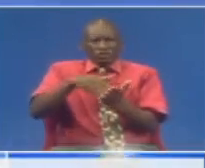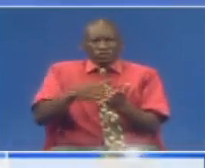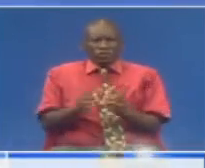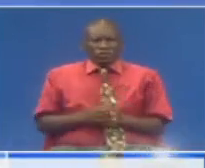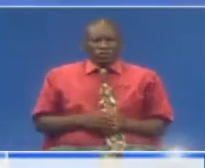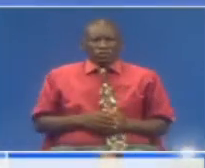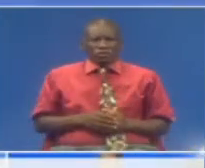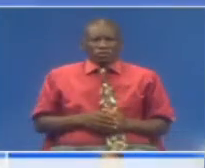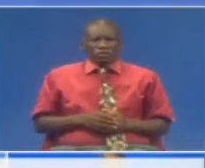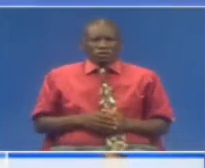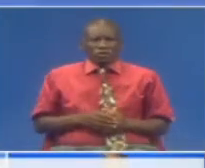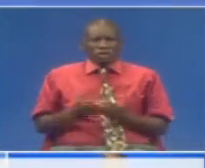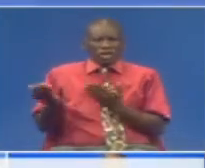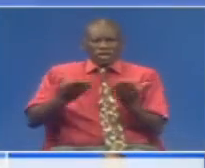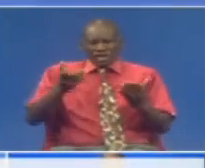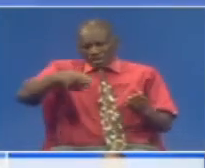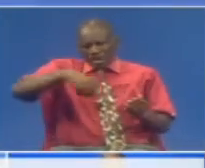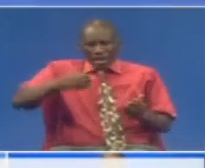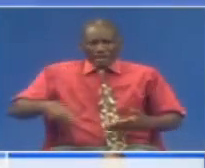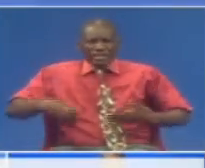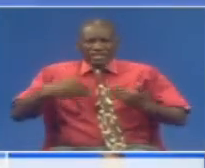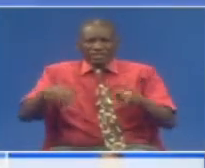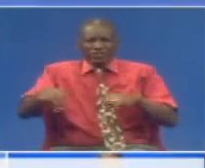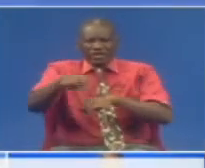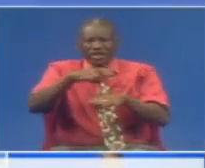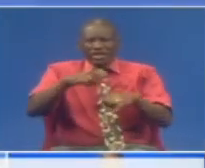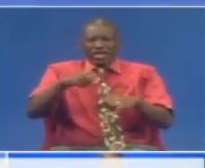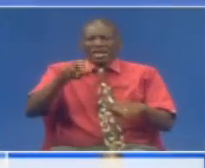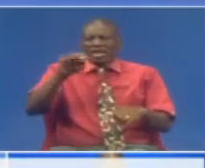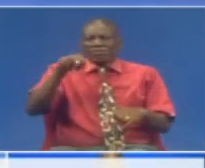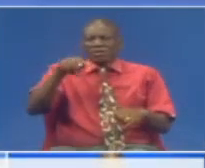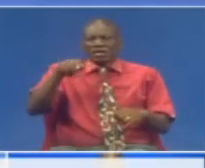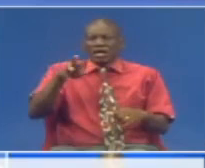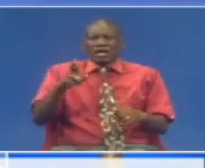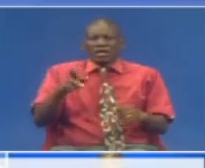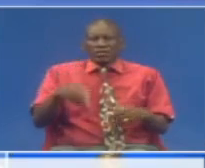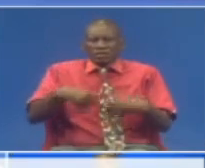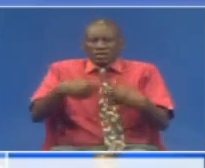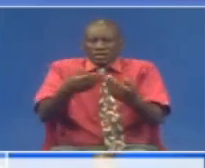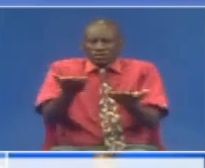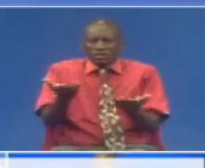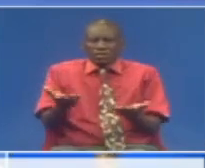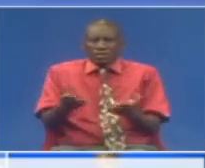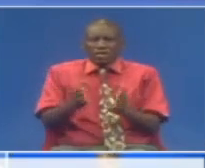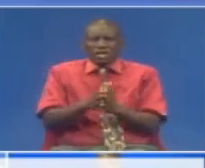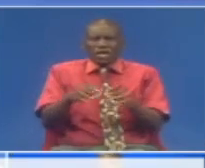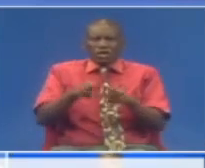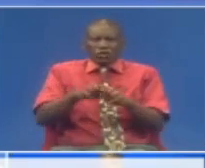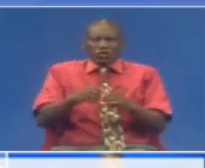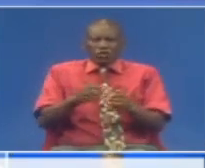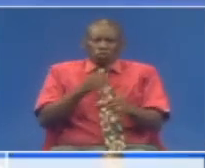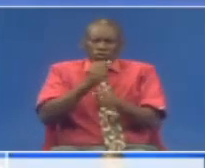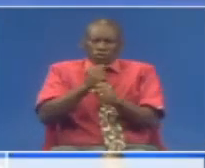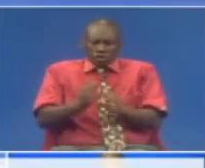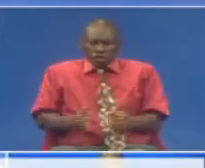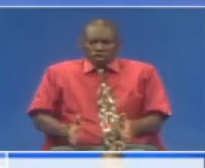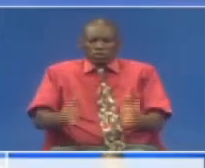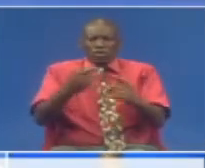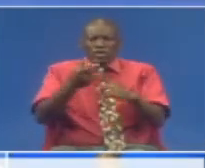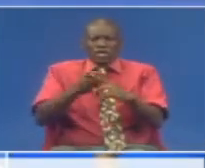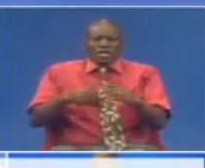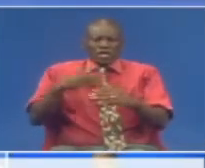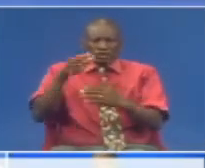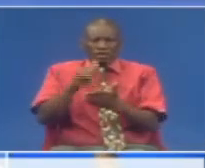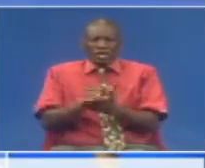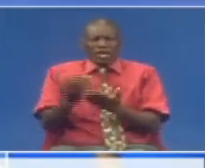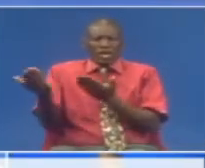was, let's provide a national police reserve. Then let us construct the roads. Then